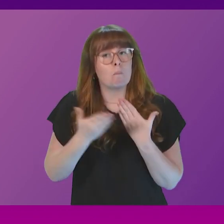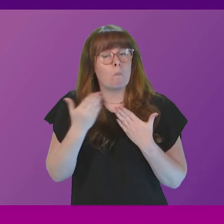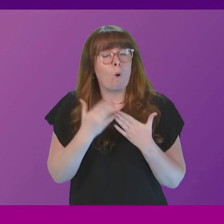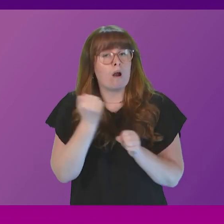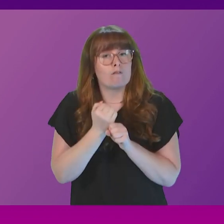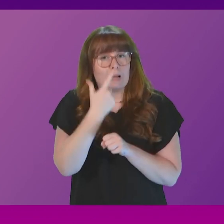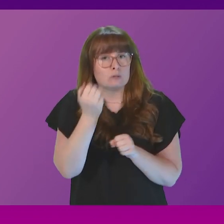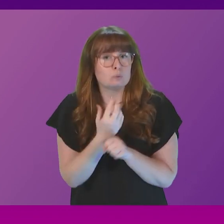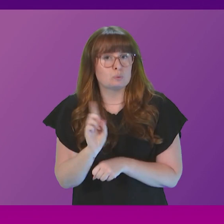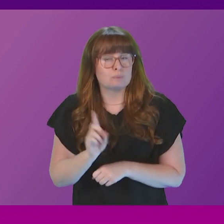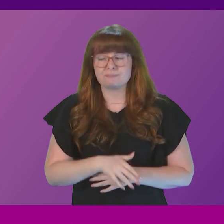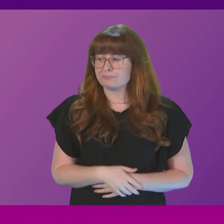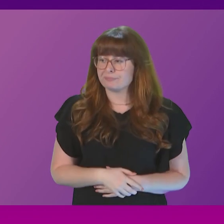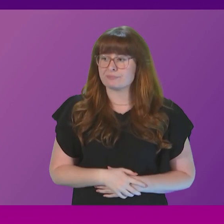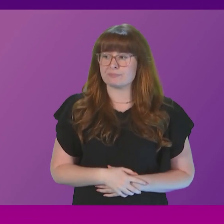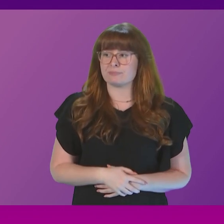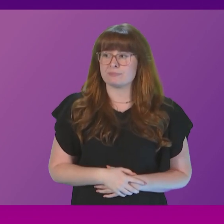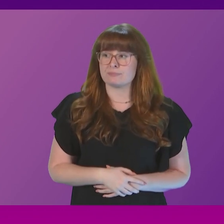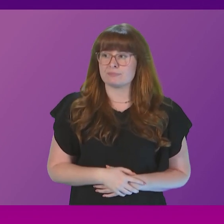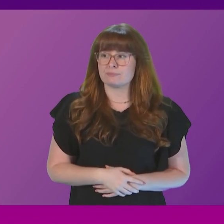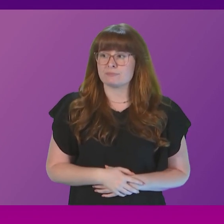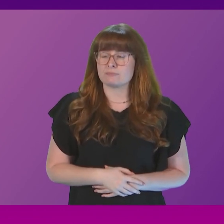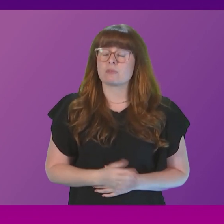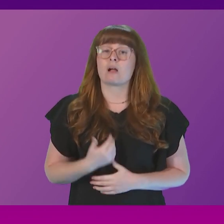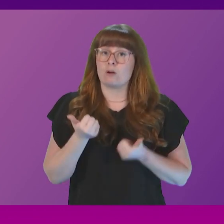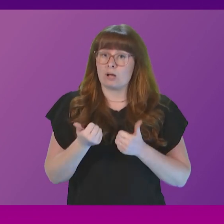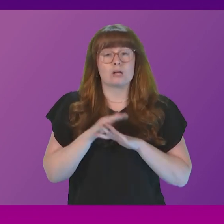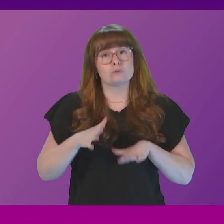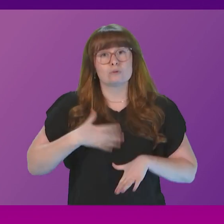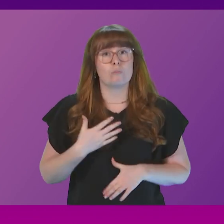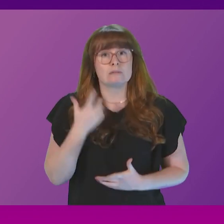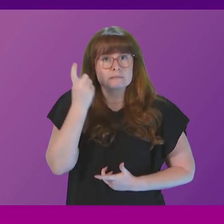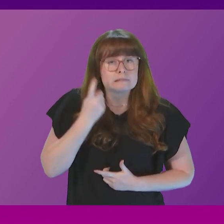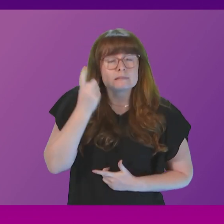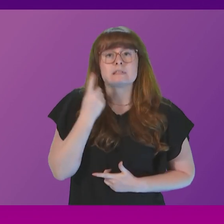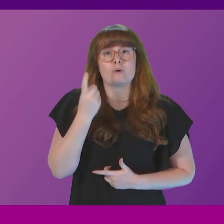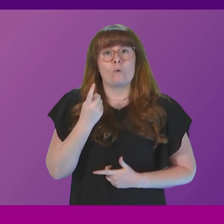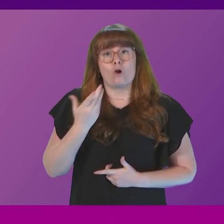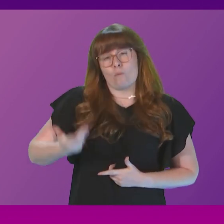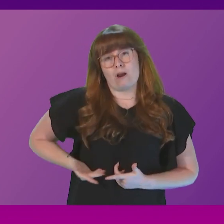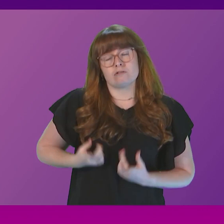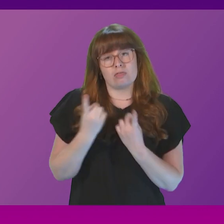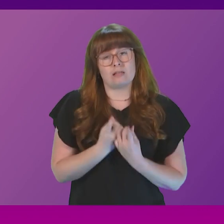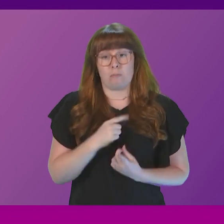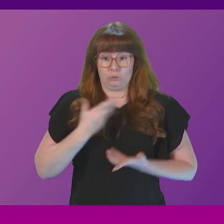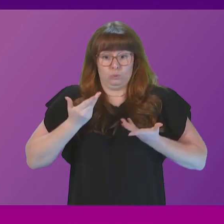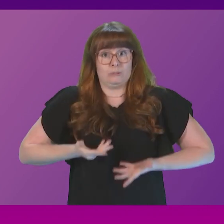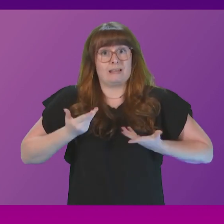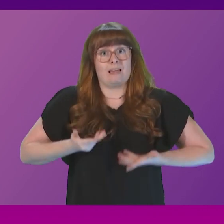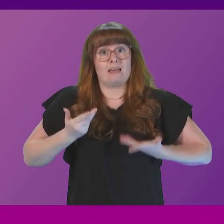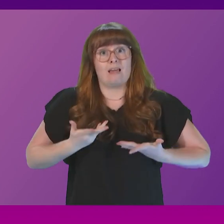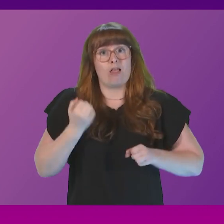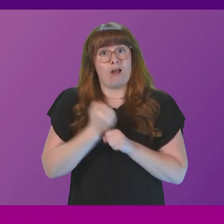what further we could do. Well, let me not dwell on commercial matters then. Only today, the